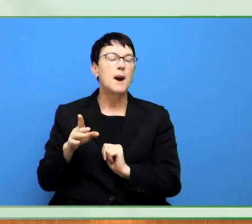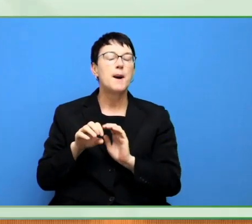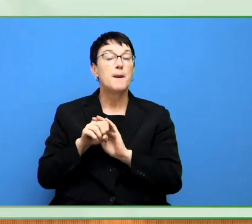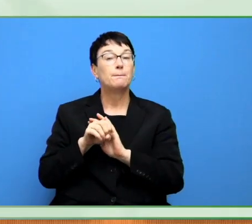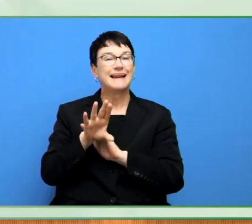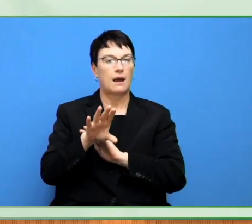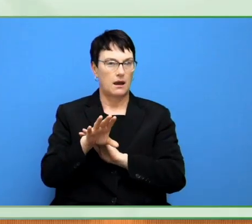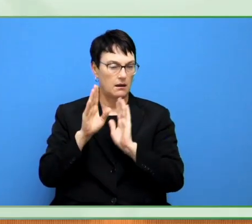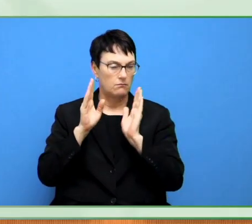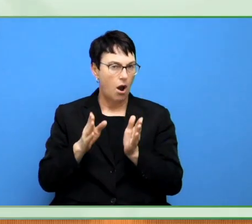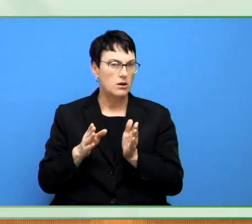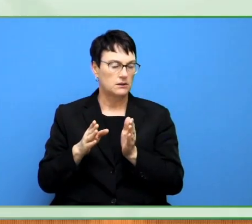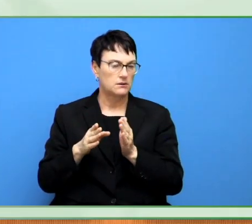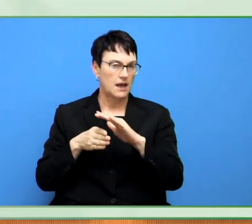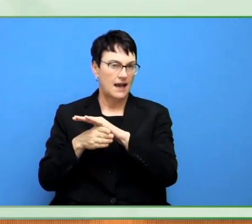and telecommunication.